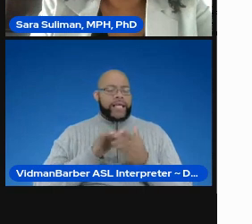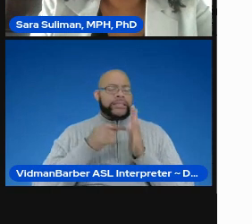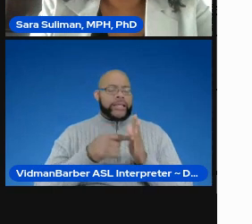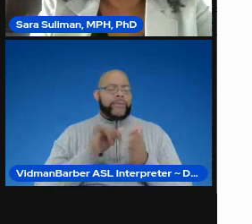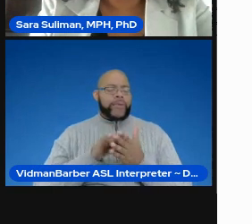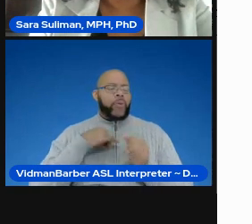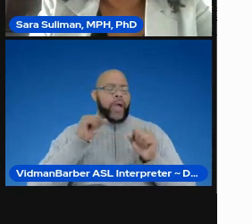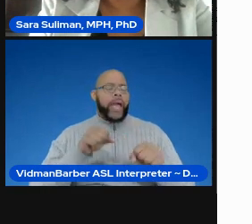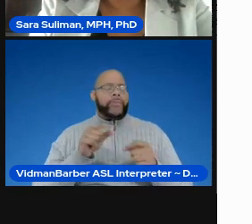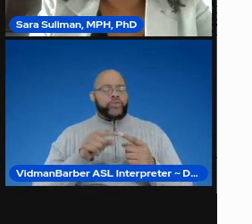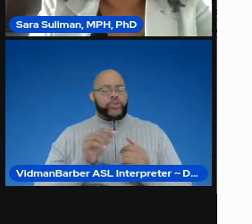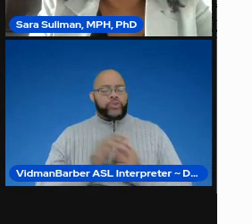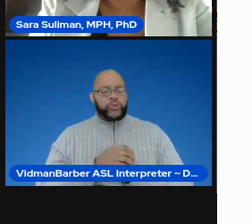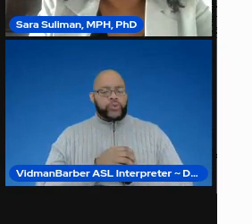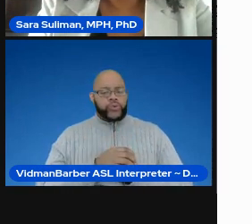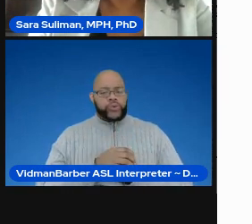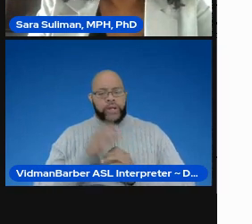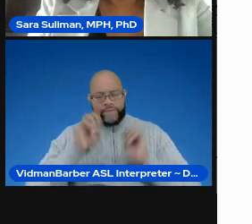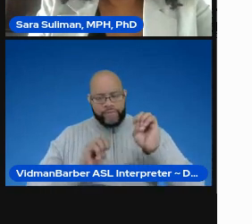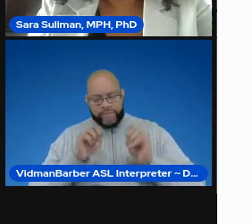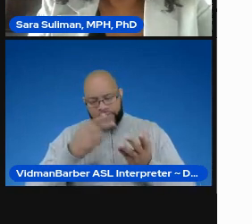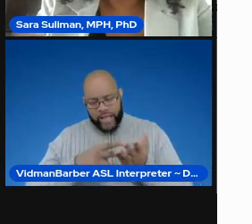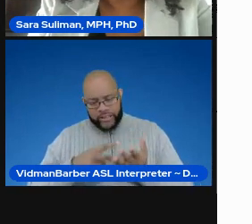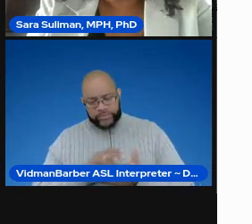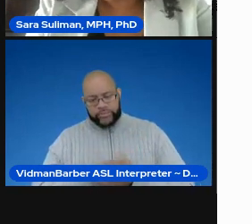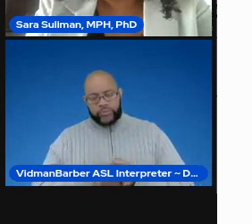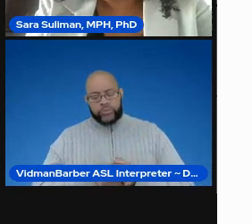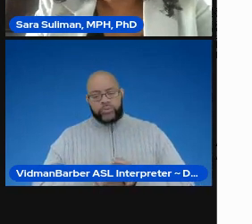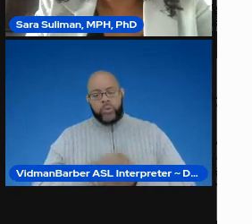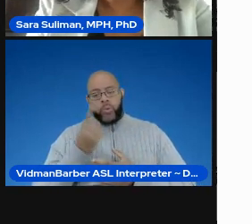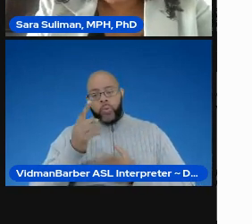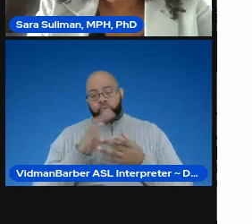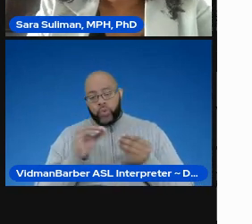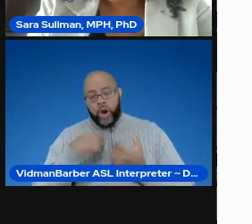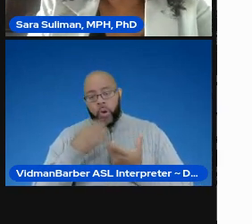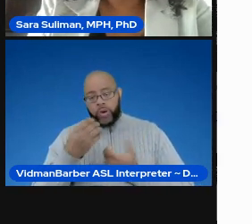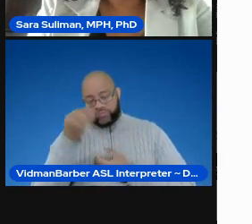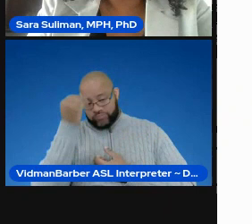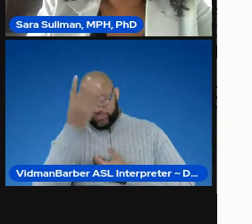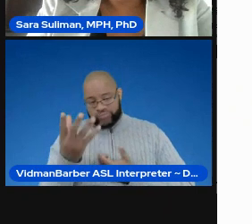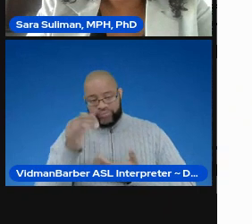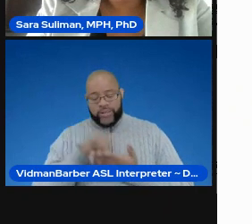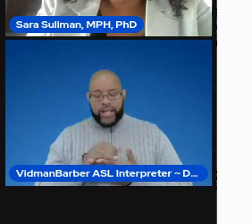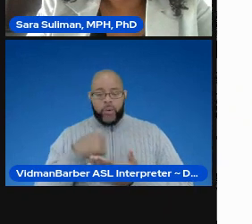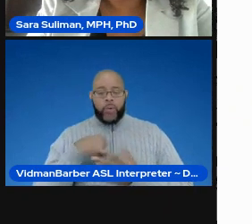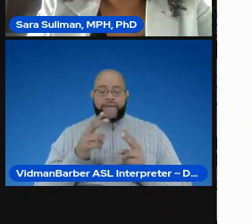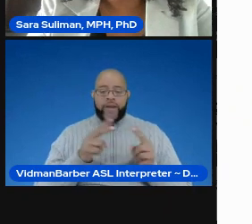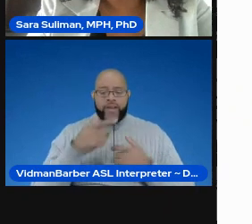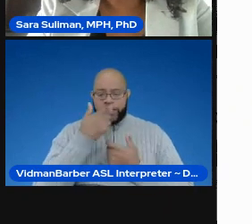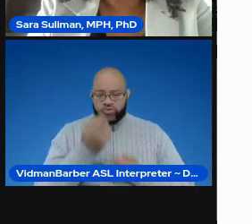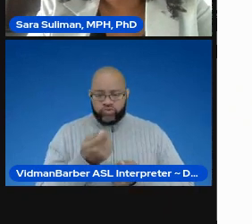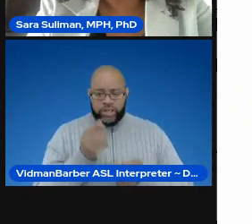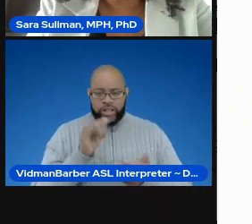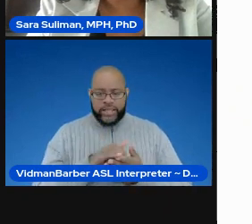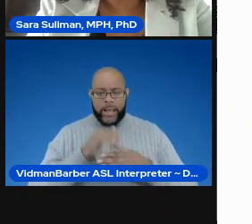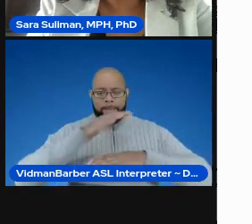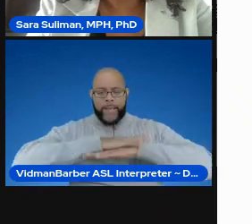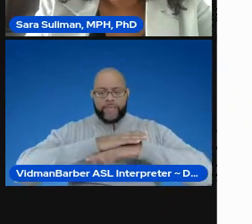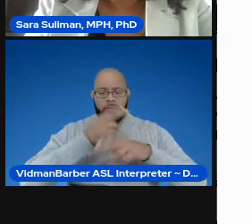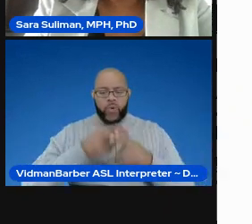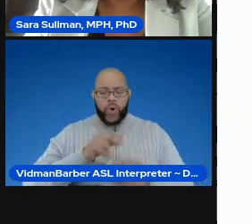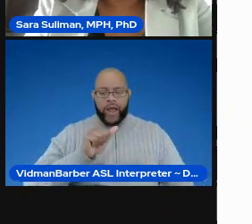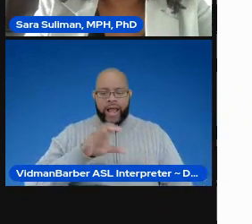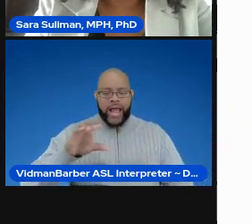were able to validate. One little story that I wanted to highlight is that we were very interested in this platform called